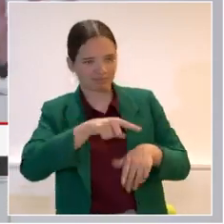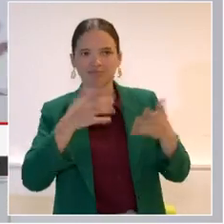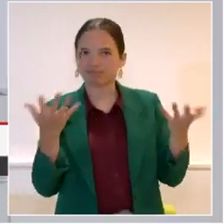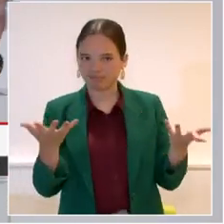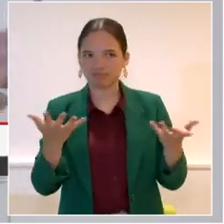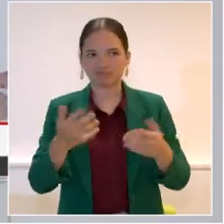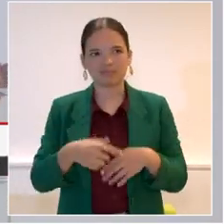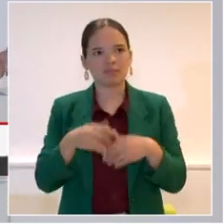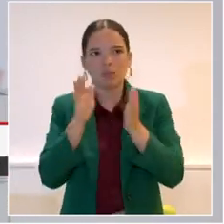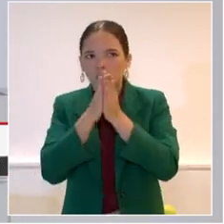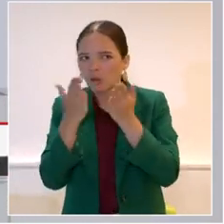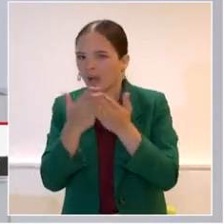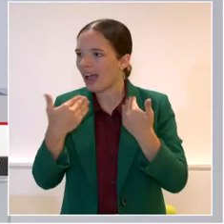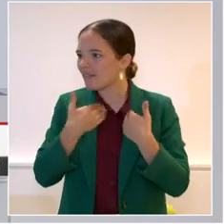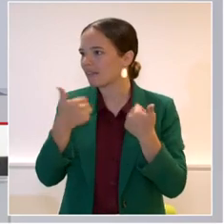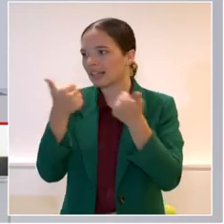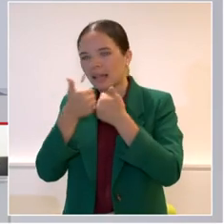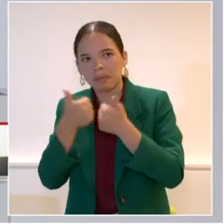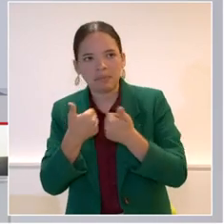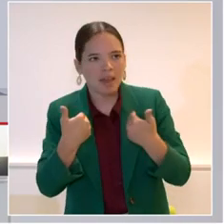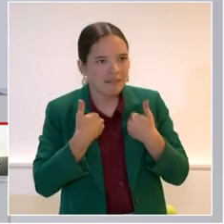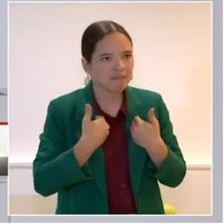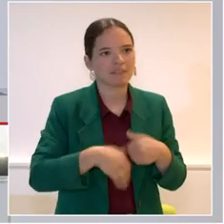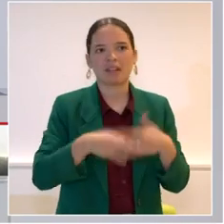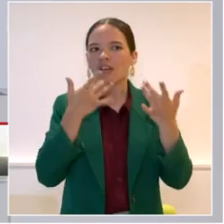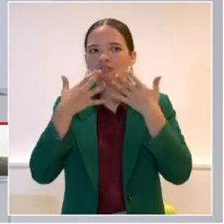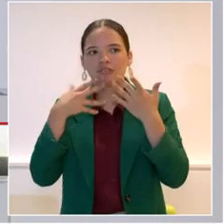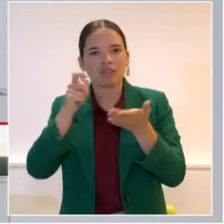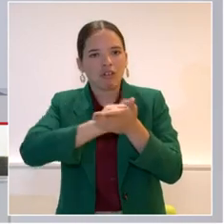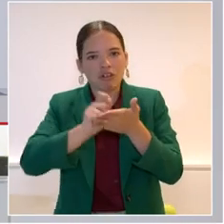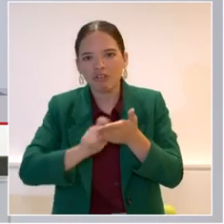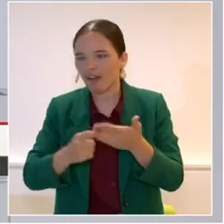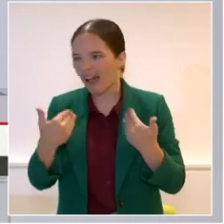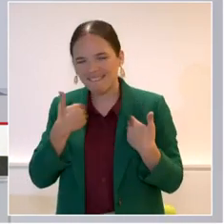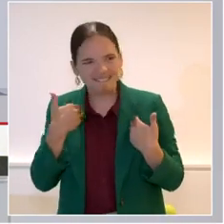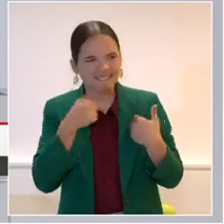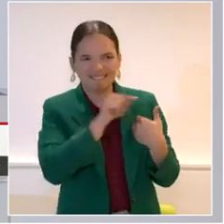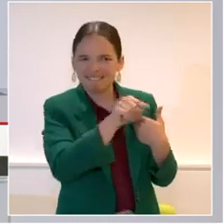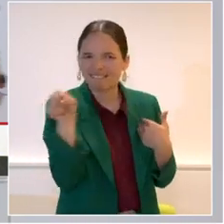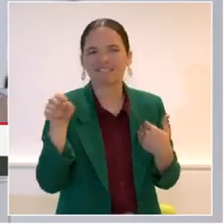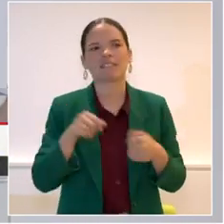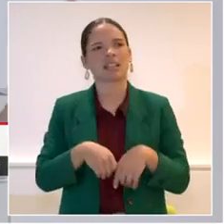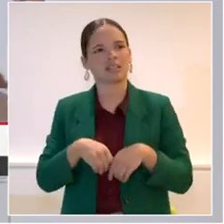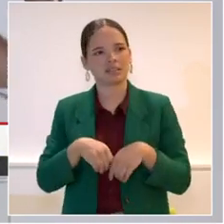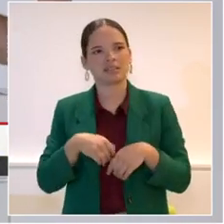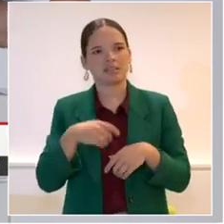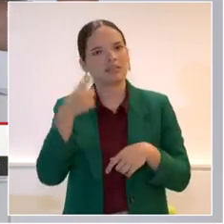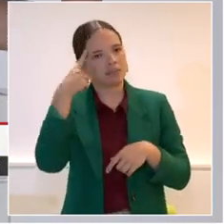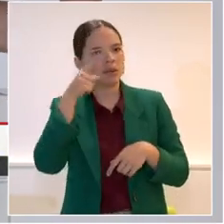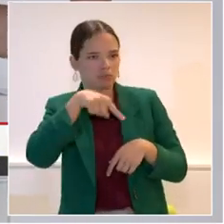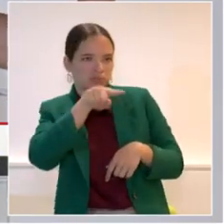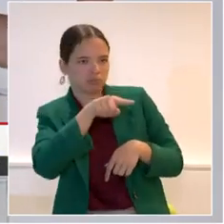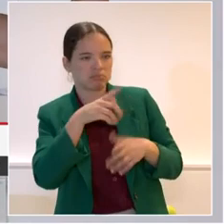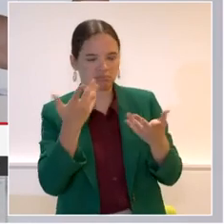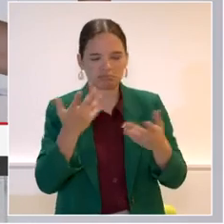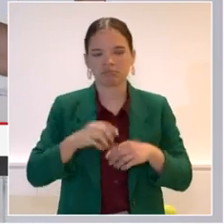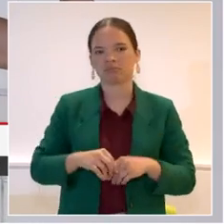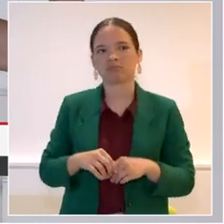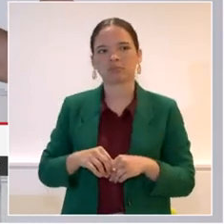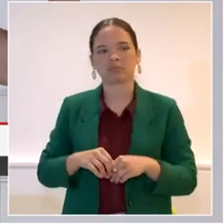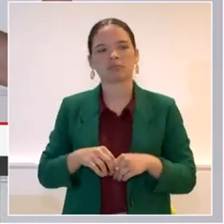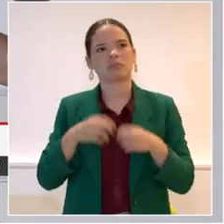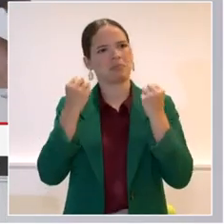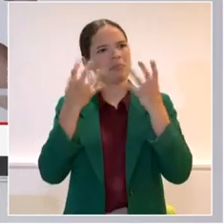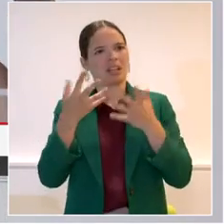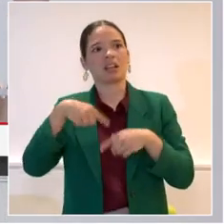books and games and bright spaces while they're waiting with their parents. We have much more light